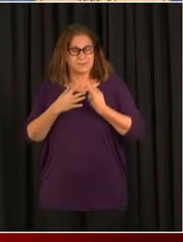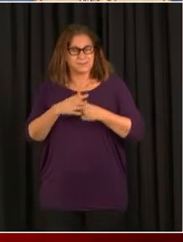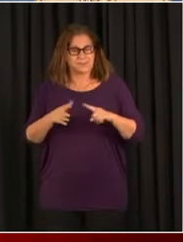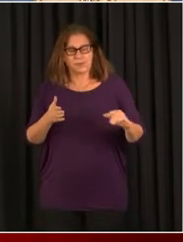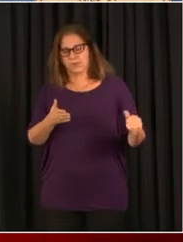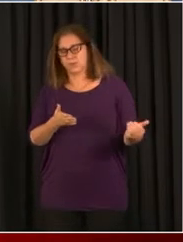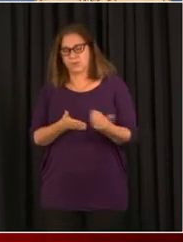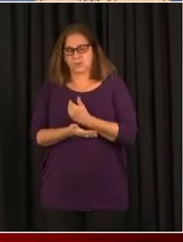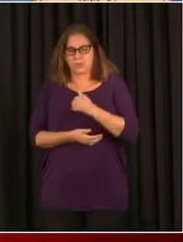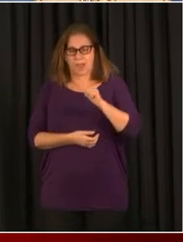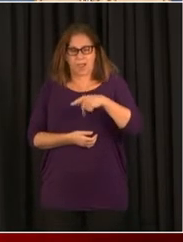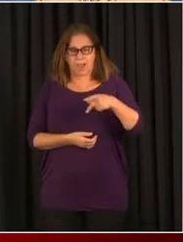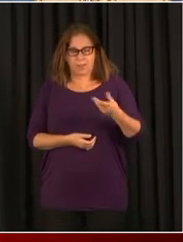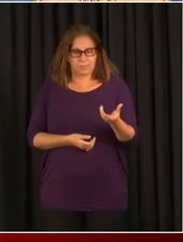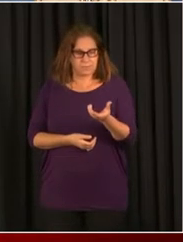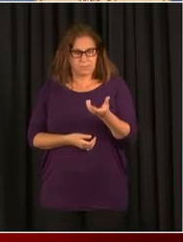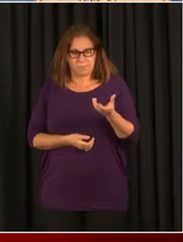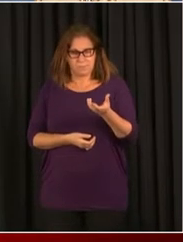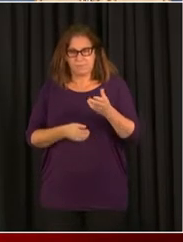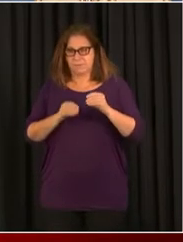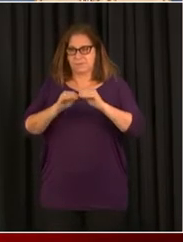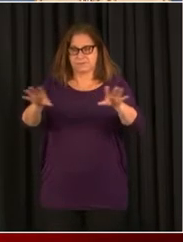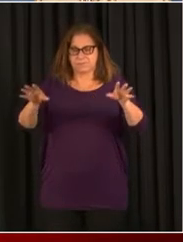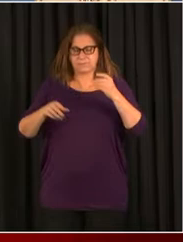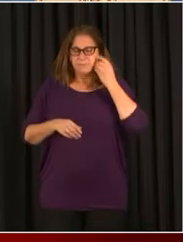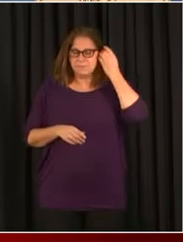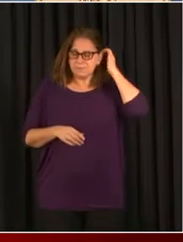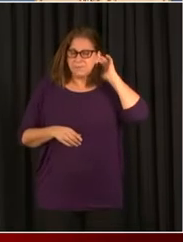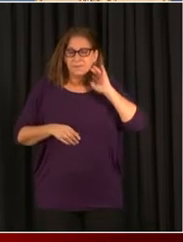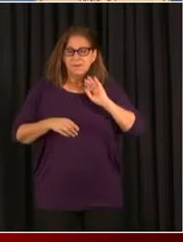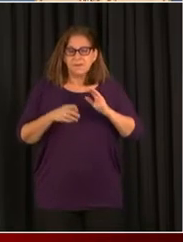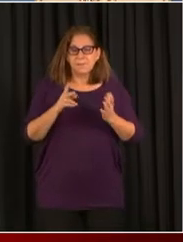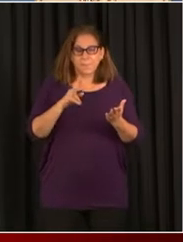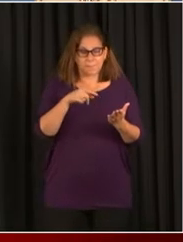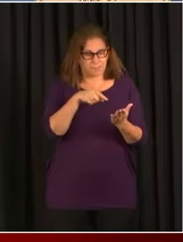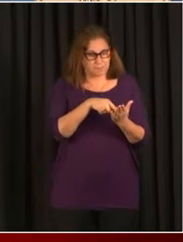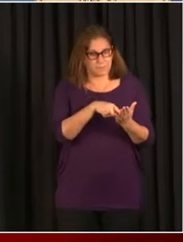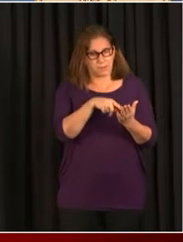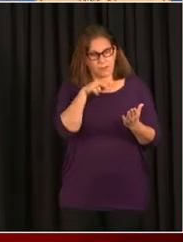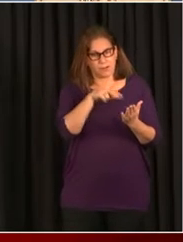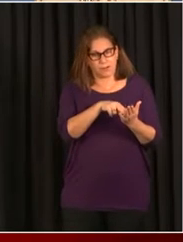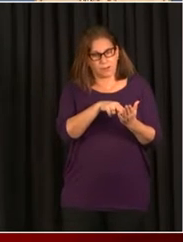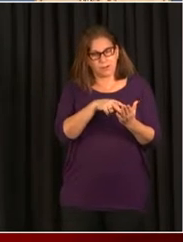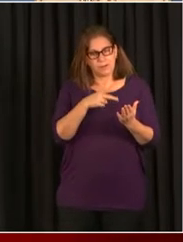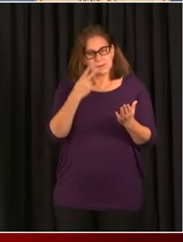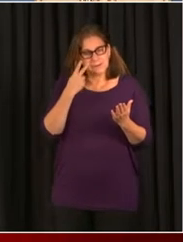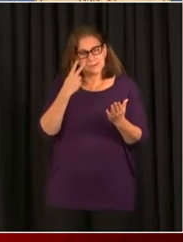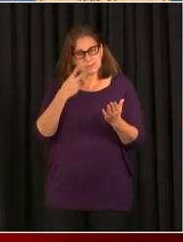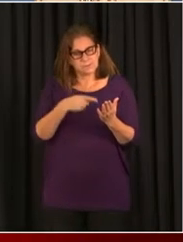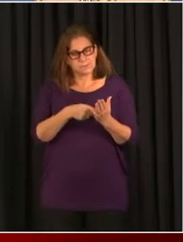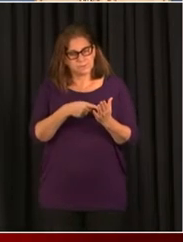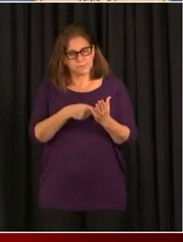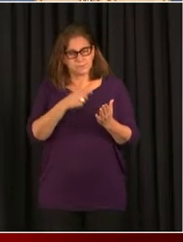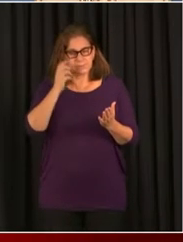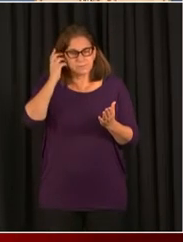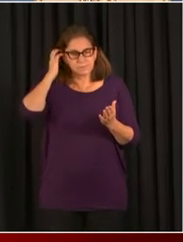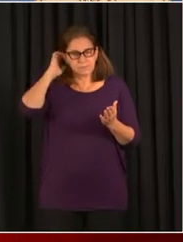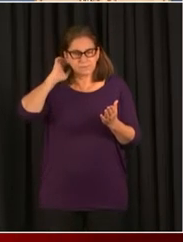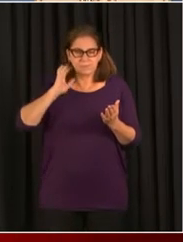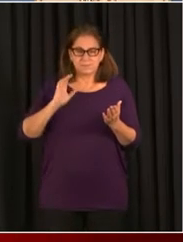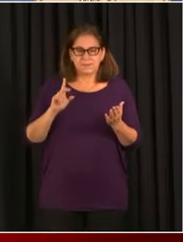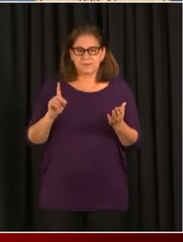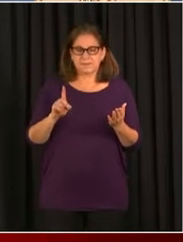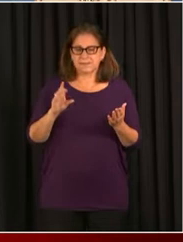people who are opting in to the DC CAN, or the exposure